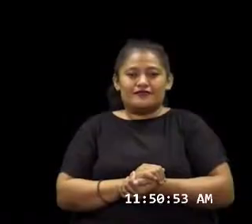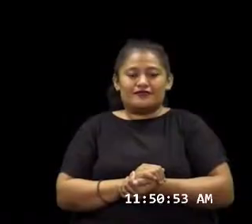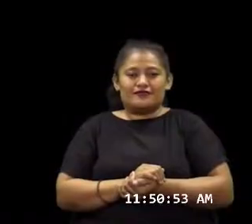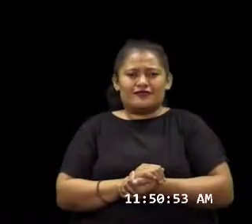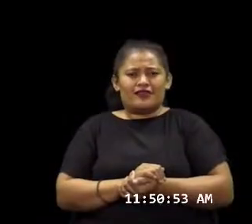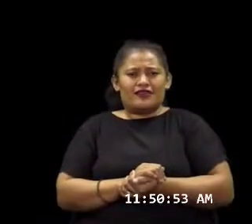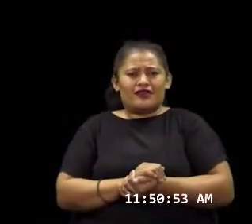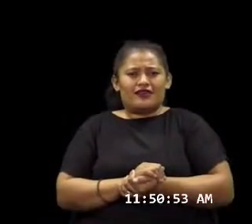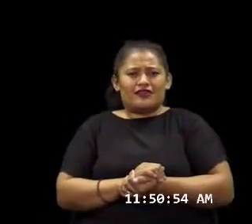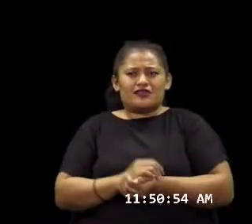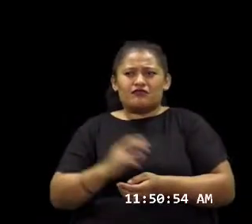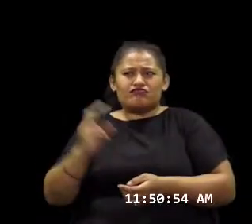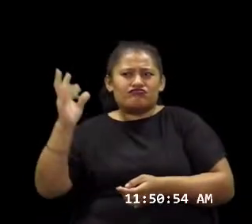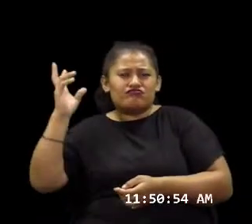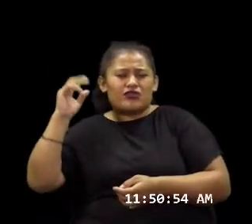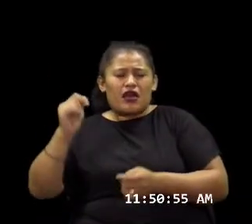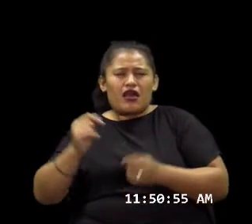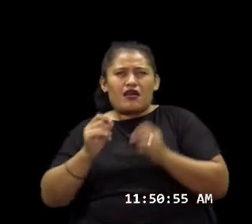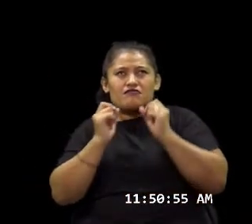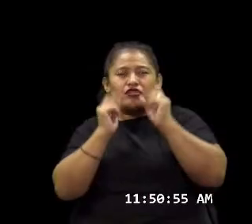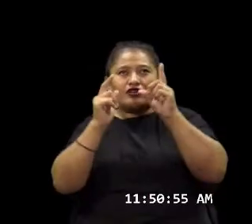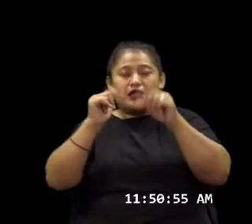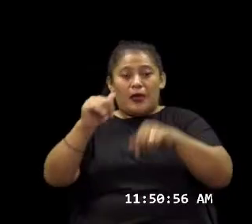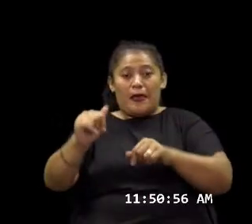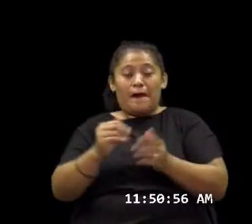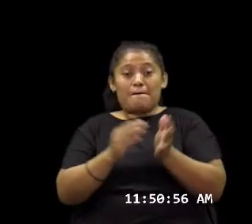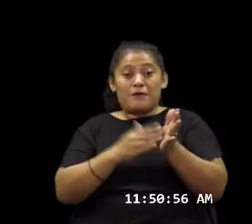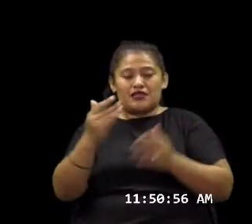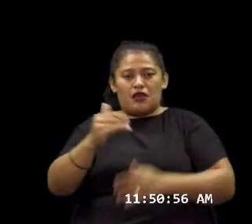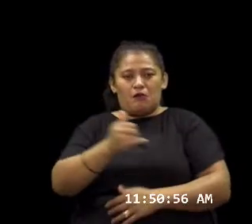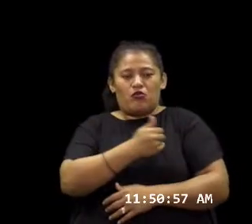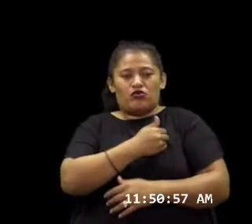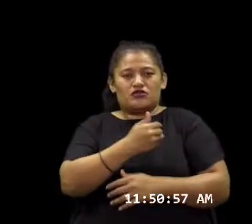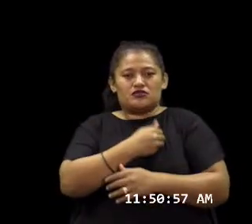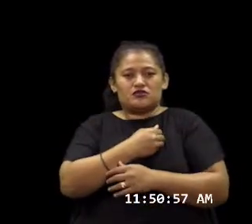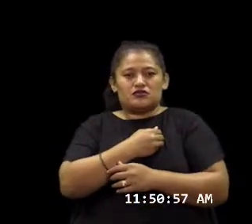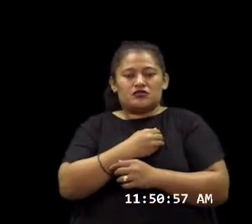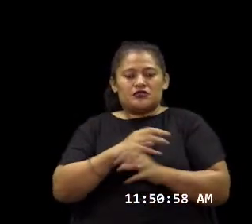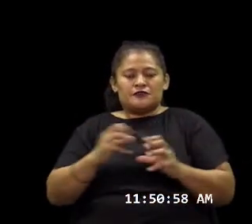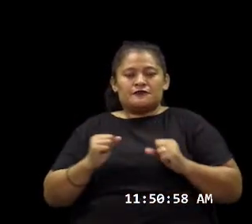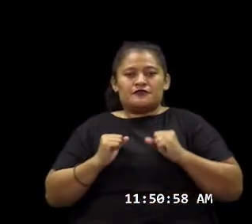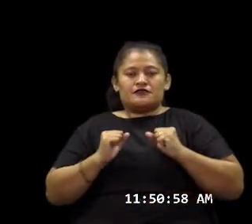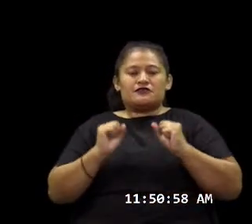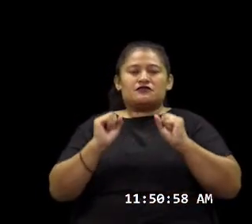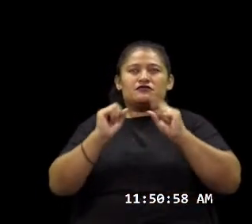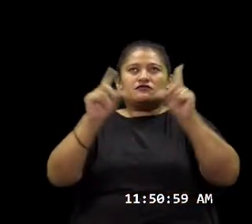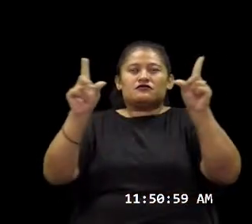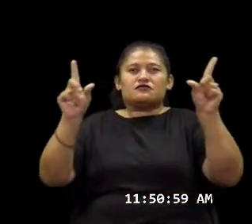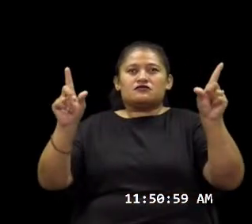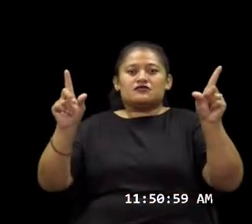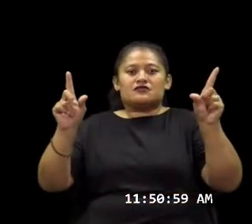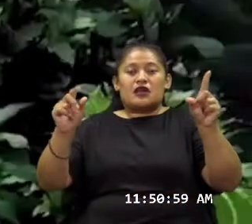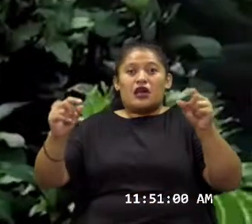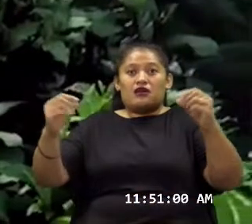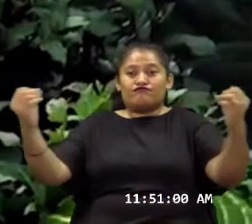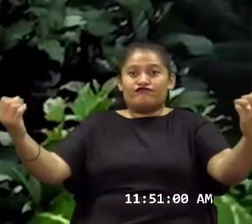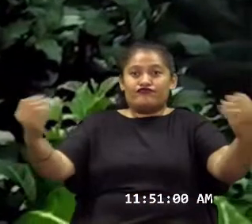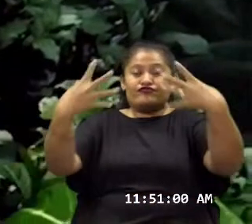It was a murky Monday morning as the wind gently pressed against my window